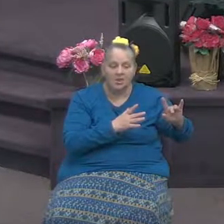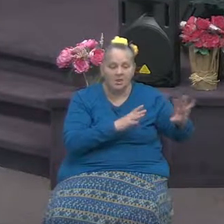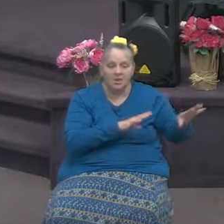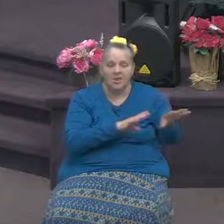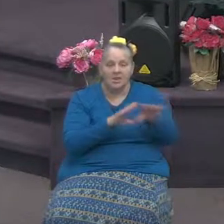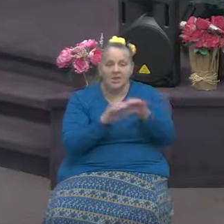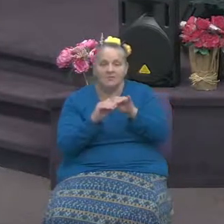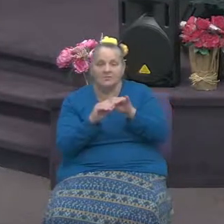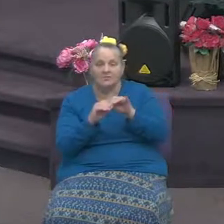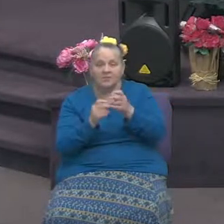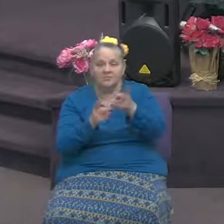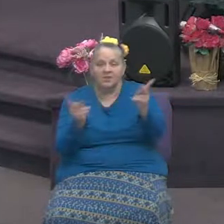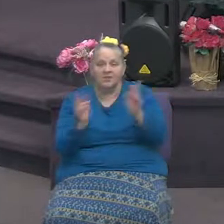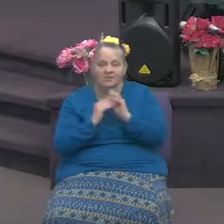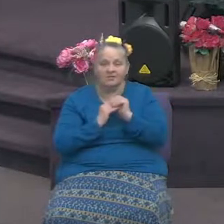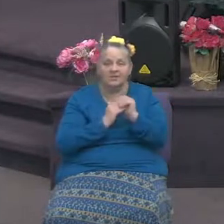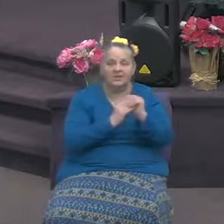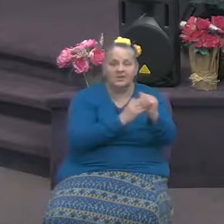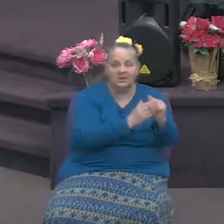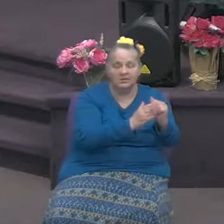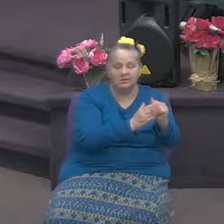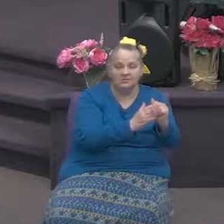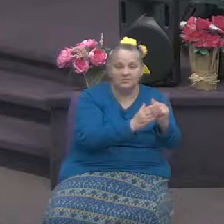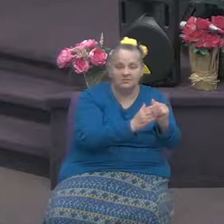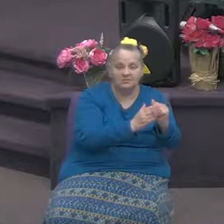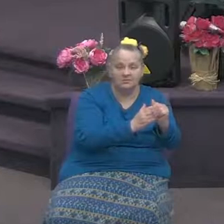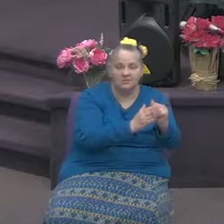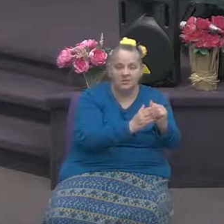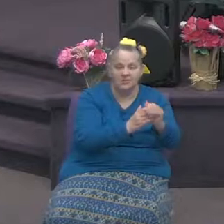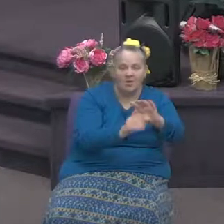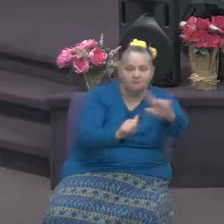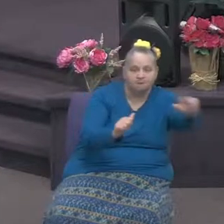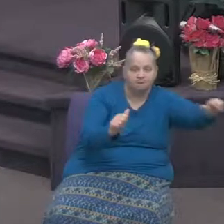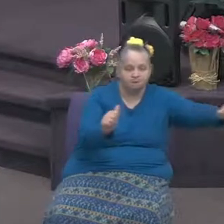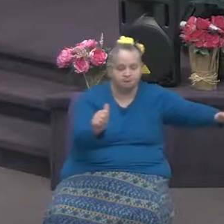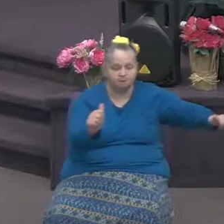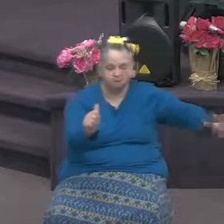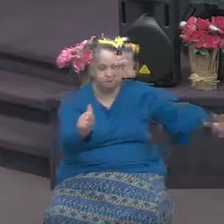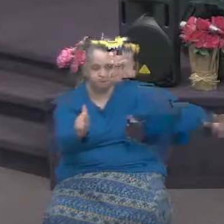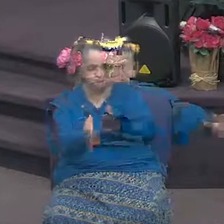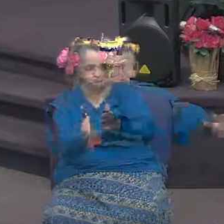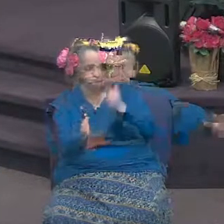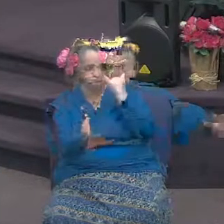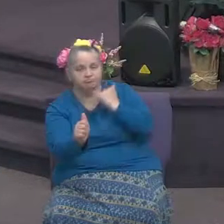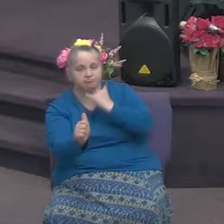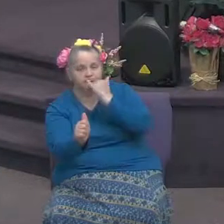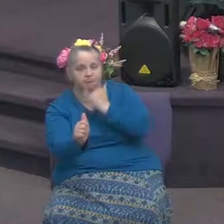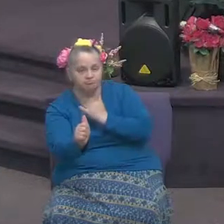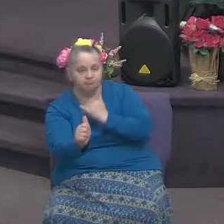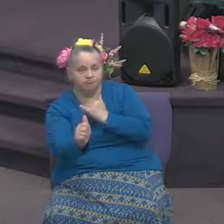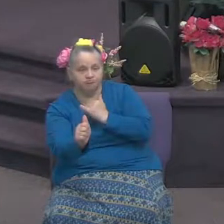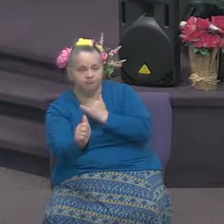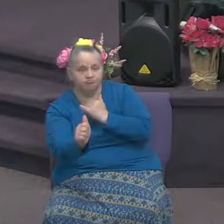went out of the place of leading and went behind them.